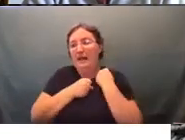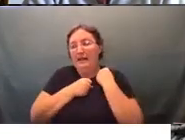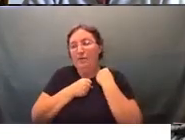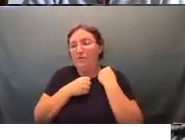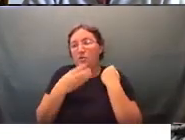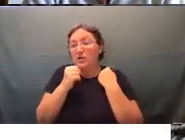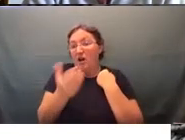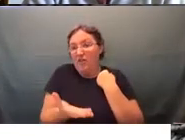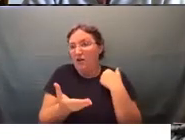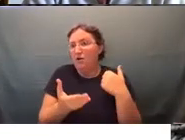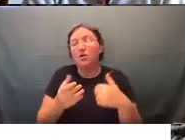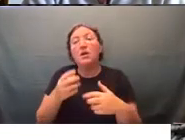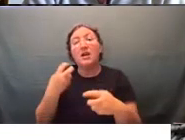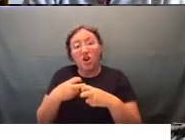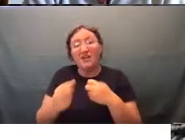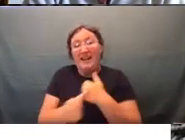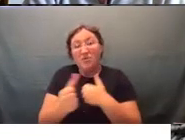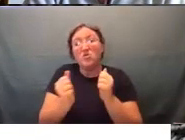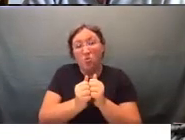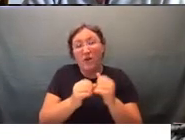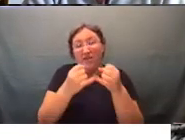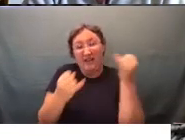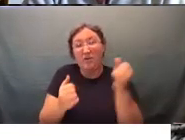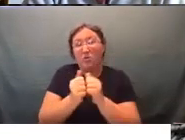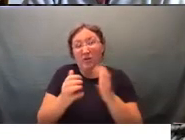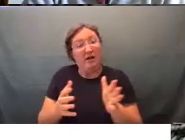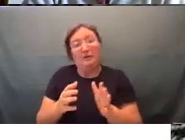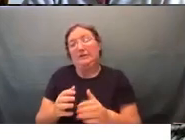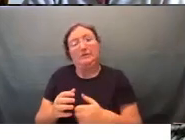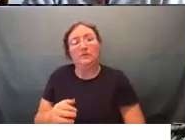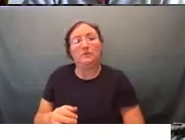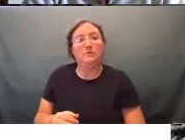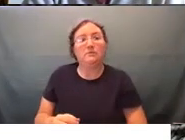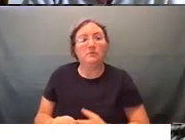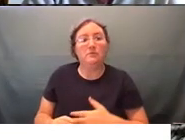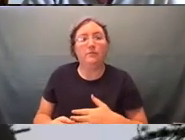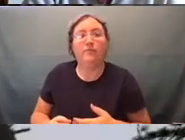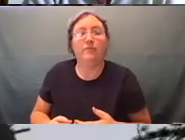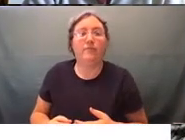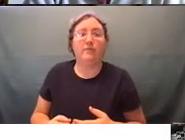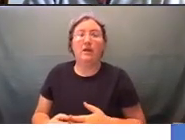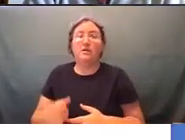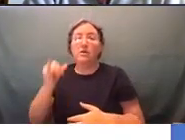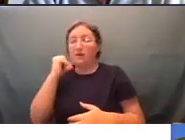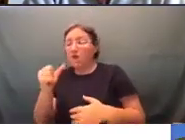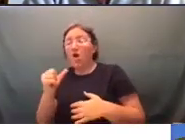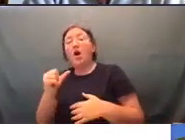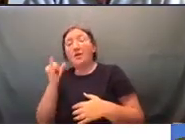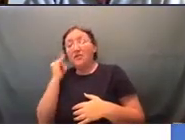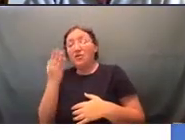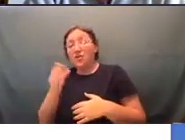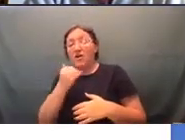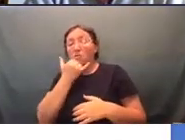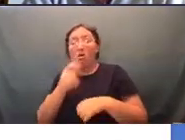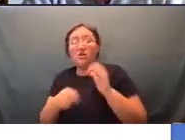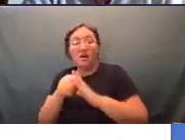safe to do without. Clouds Rest over there is maybe a consolation hike in case you come in a shoulder